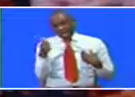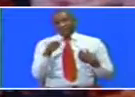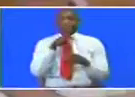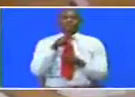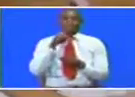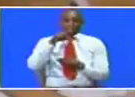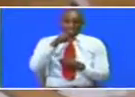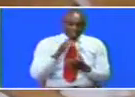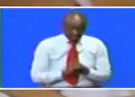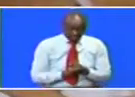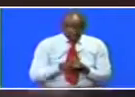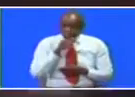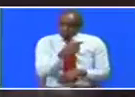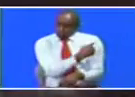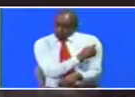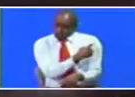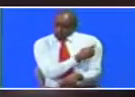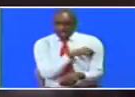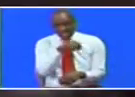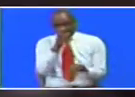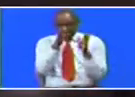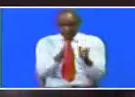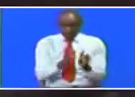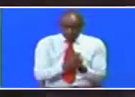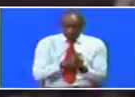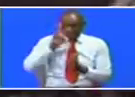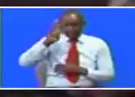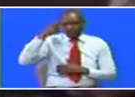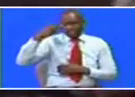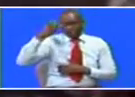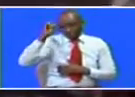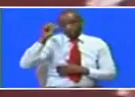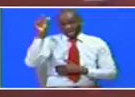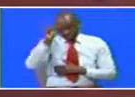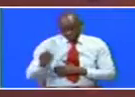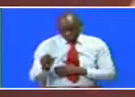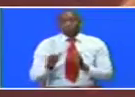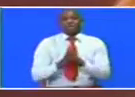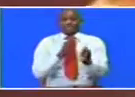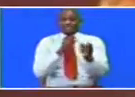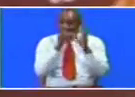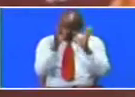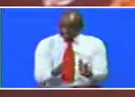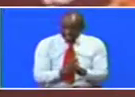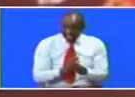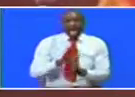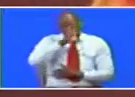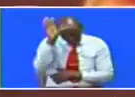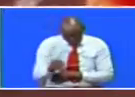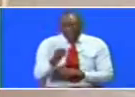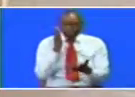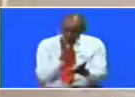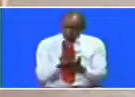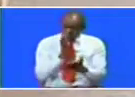falciparum. According to Dr. Mashidiso Moeti, the WHO Regional Director, Africa, Africa still bears the